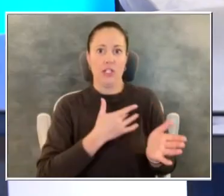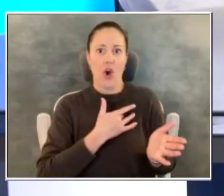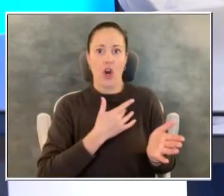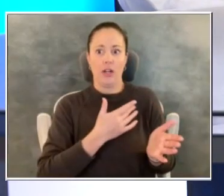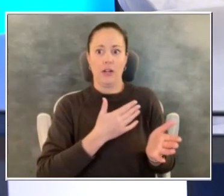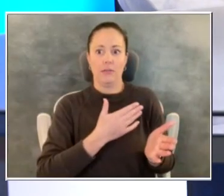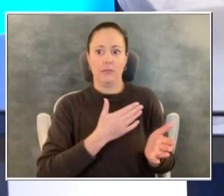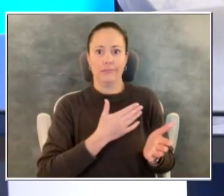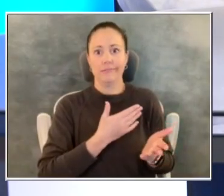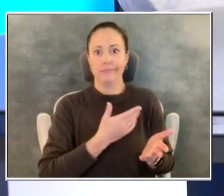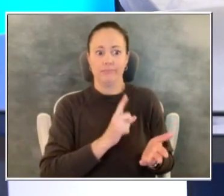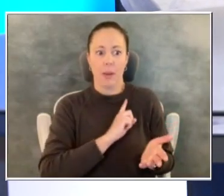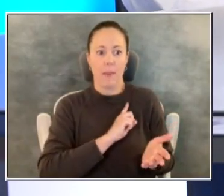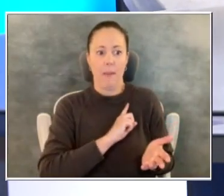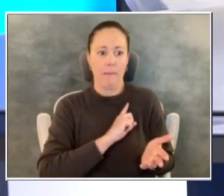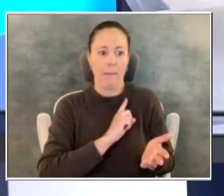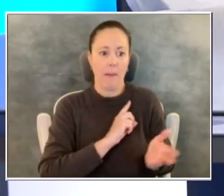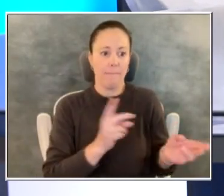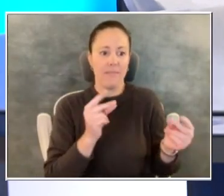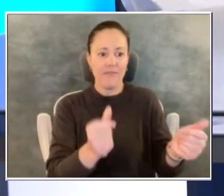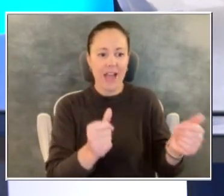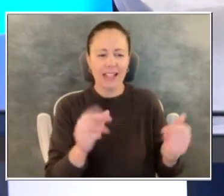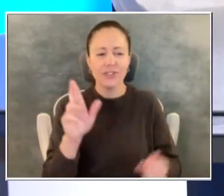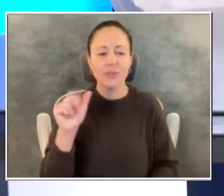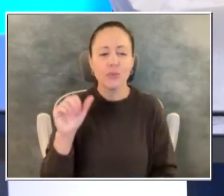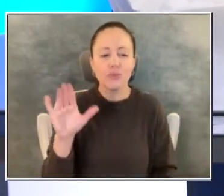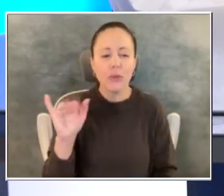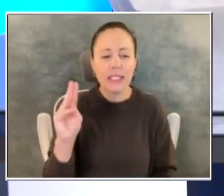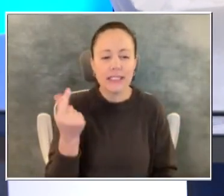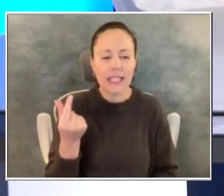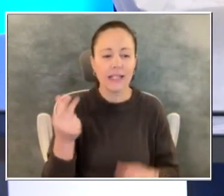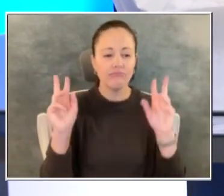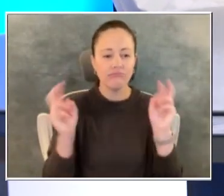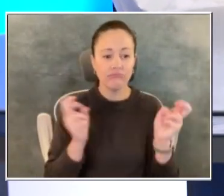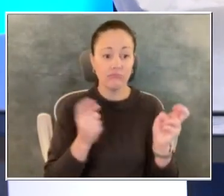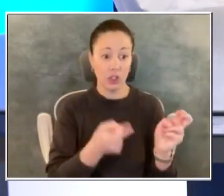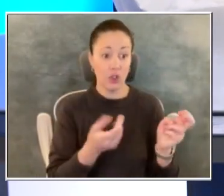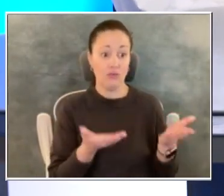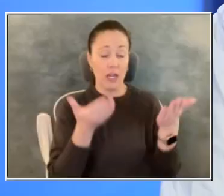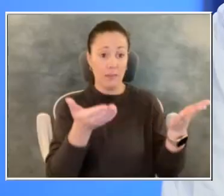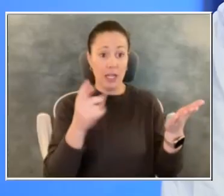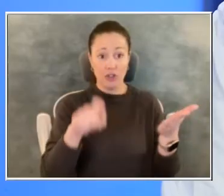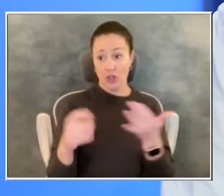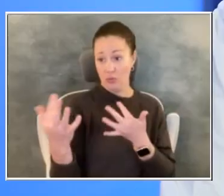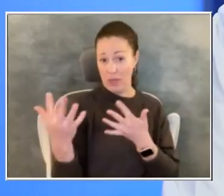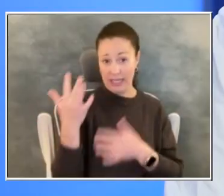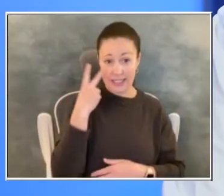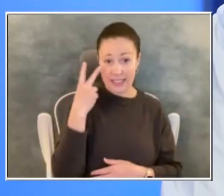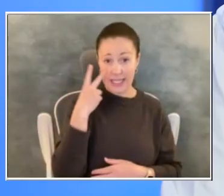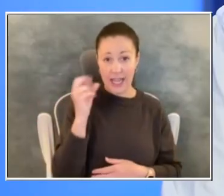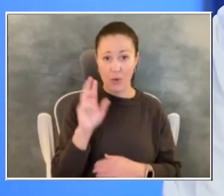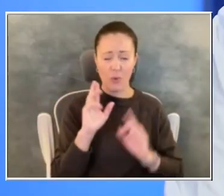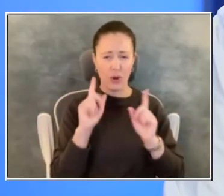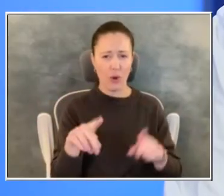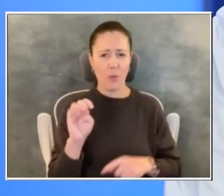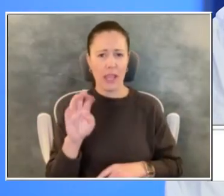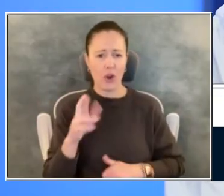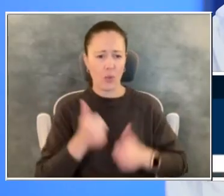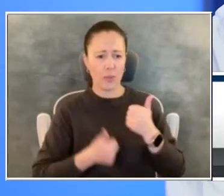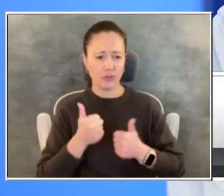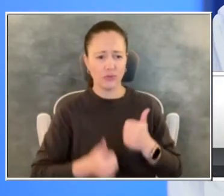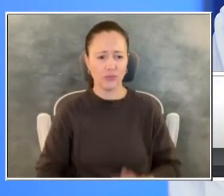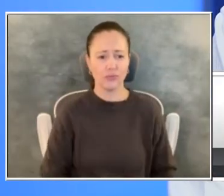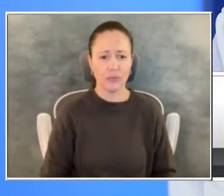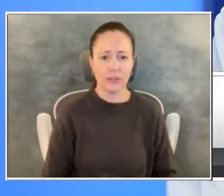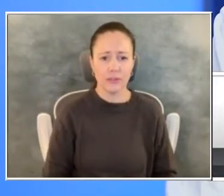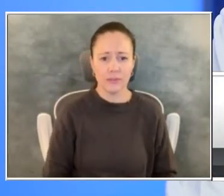heart is racing? Mm-hmm. What do you recommend? They wait it out or they go to the ER? You know, with so many people